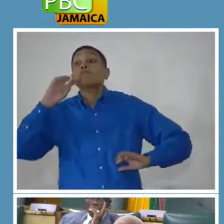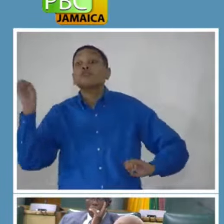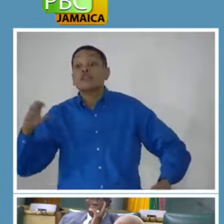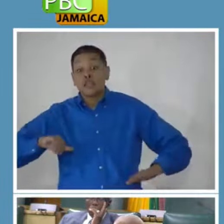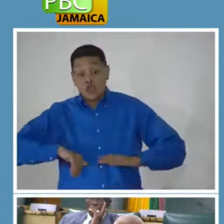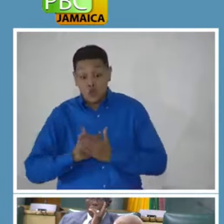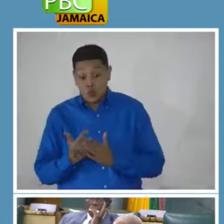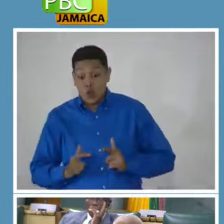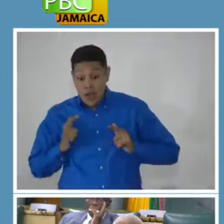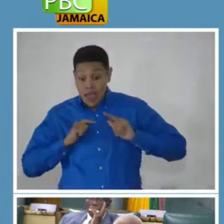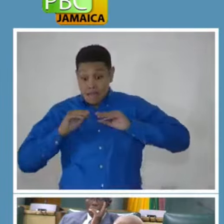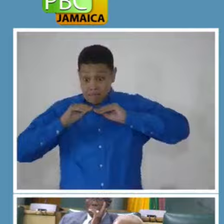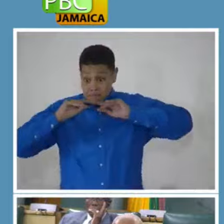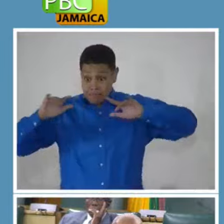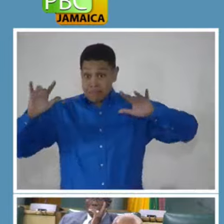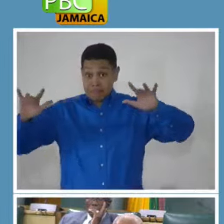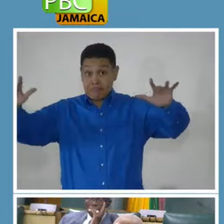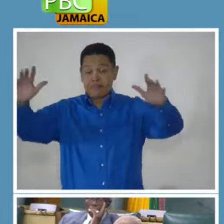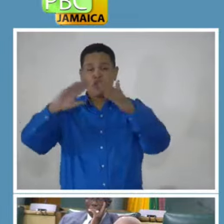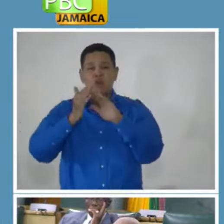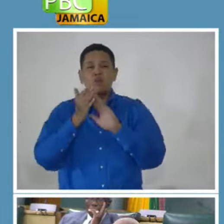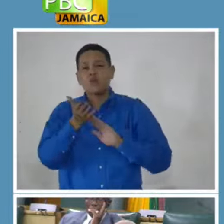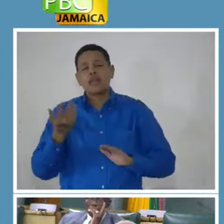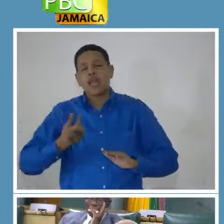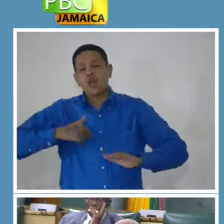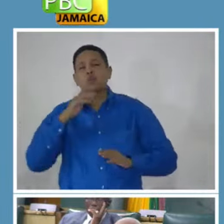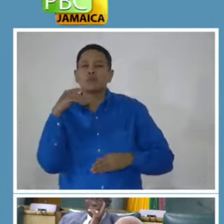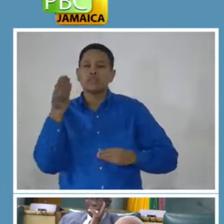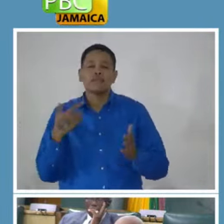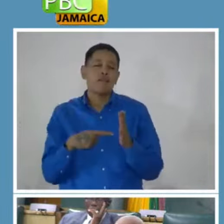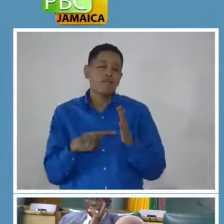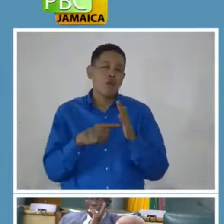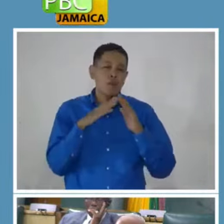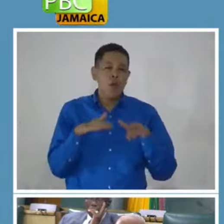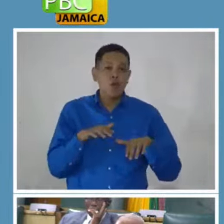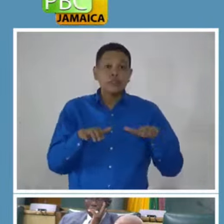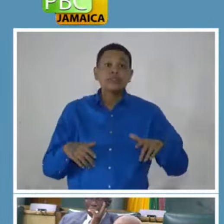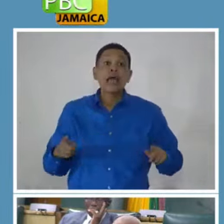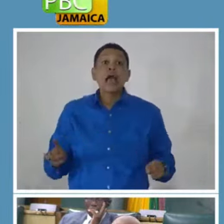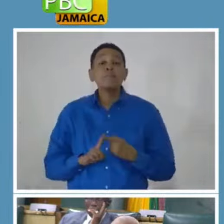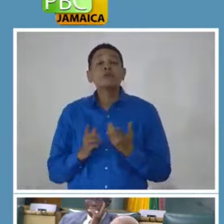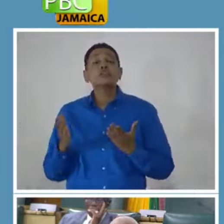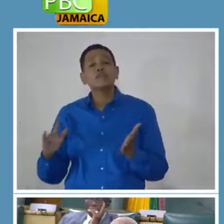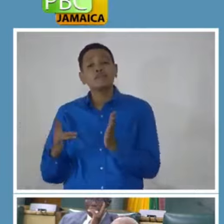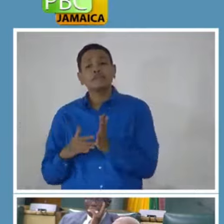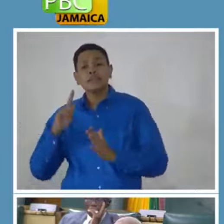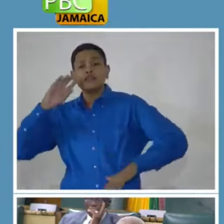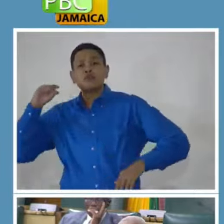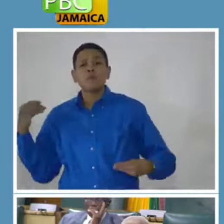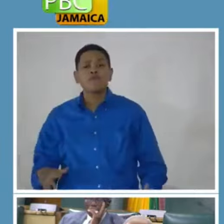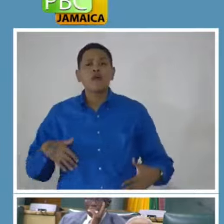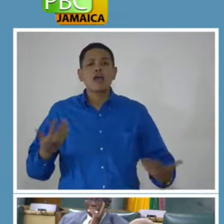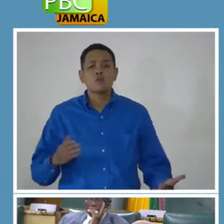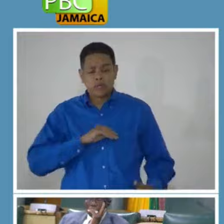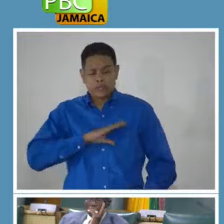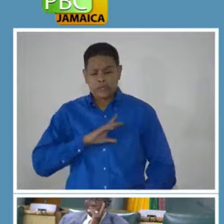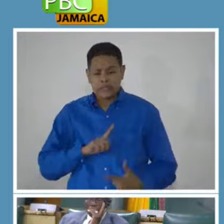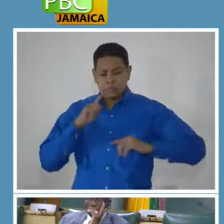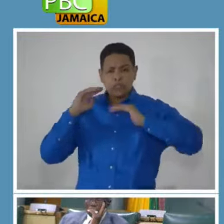life into communities. We will create affordable housing and service centers that provide dignity